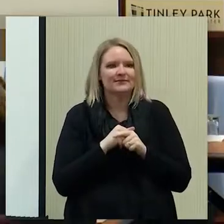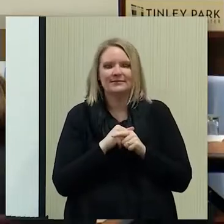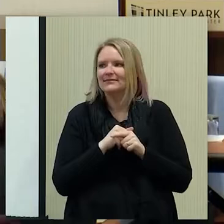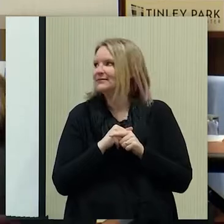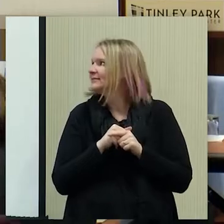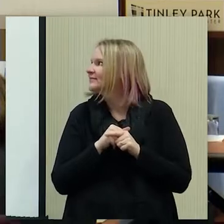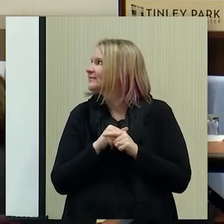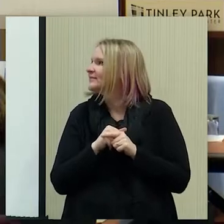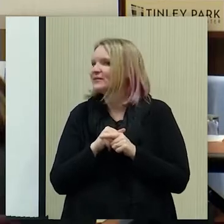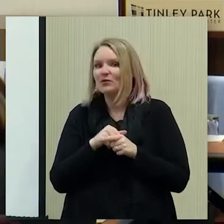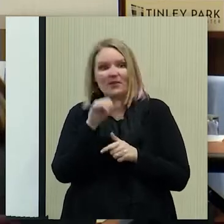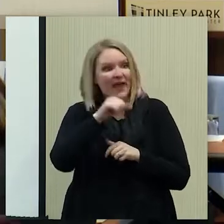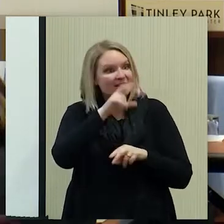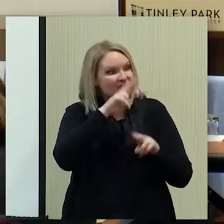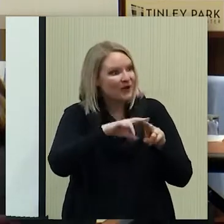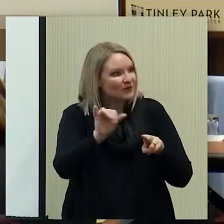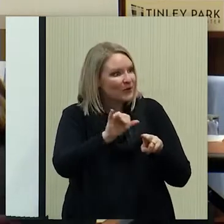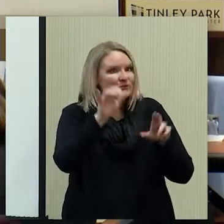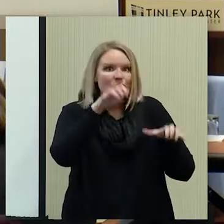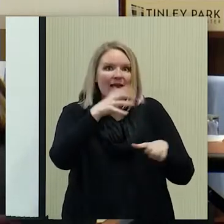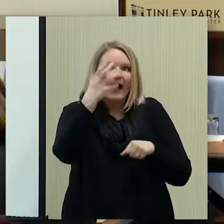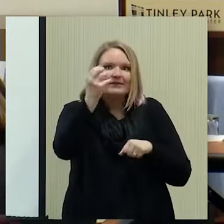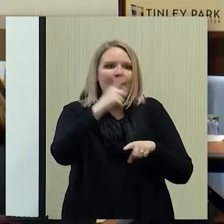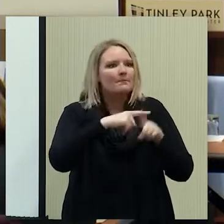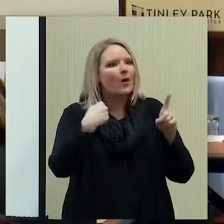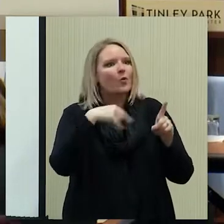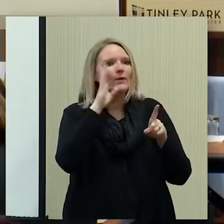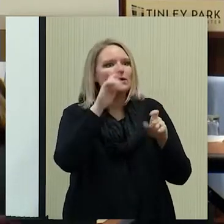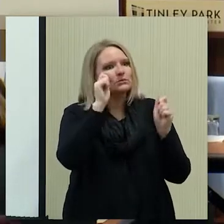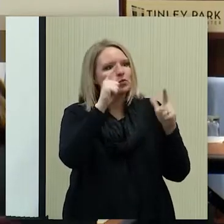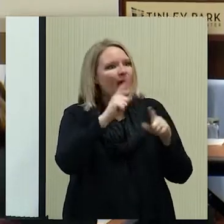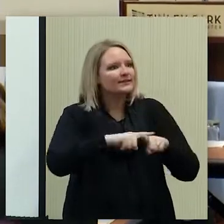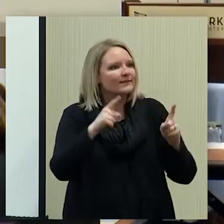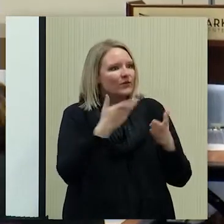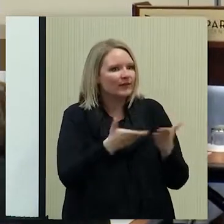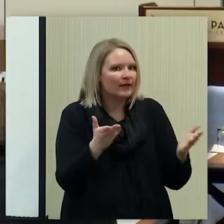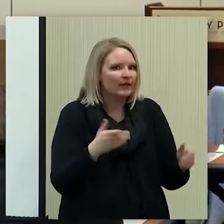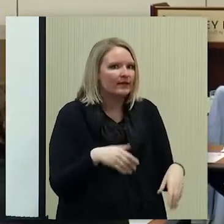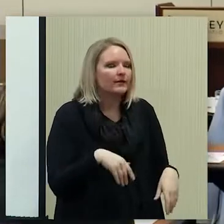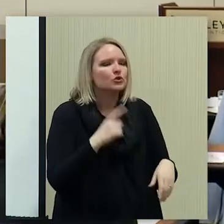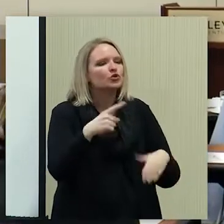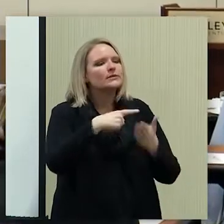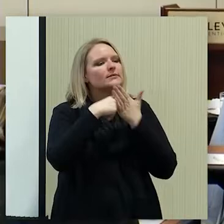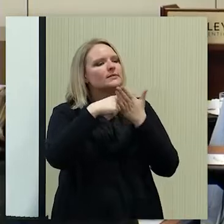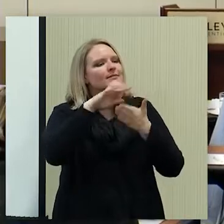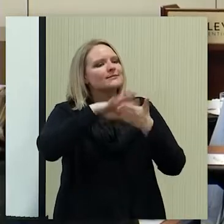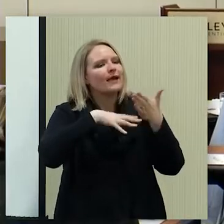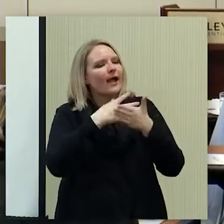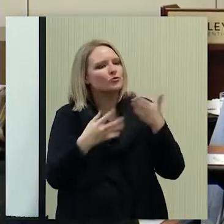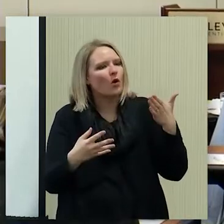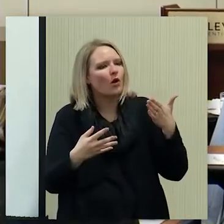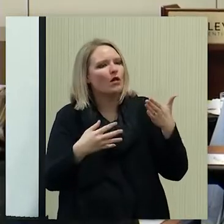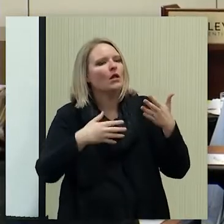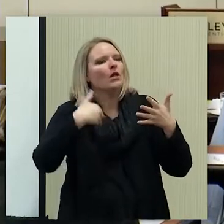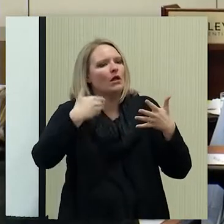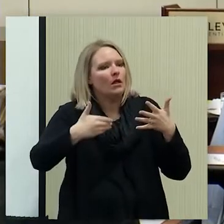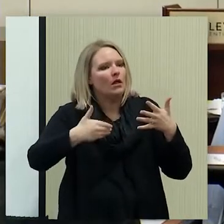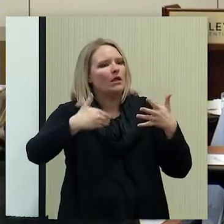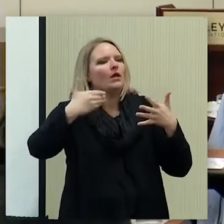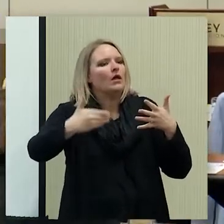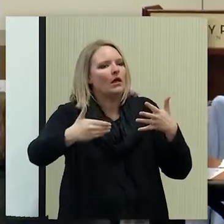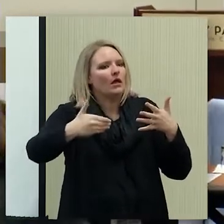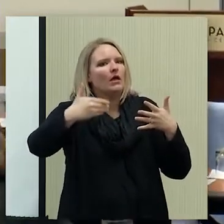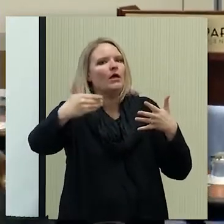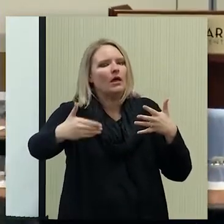So she makes it fun too, right? It's raining outside, but we'll do something fun. But she's going over the schedule with them in anticipation. So when it